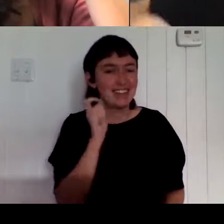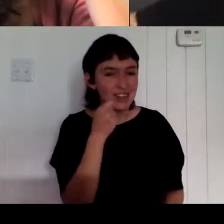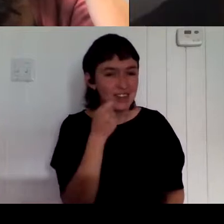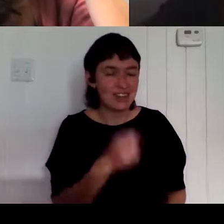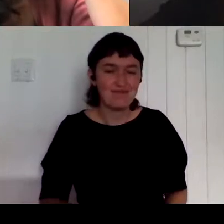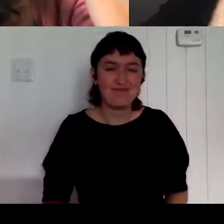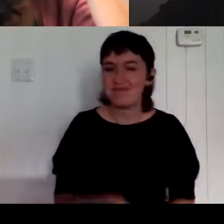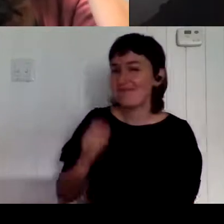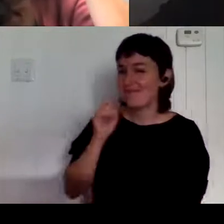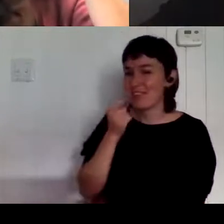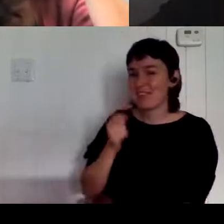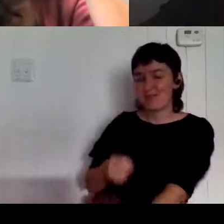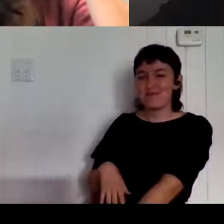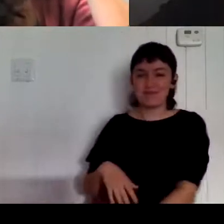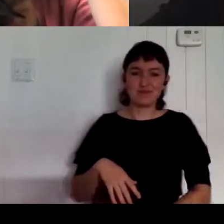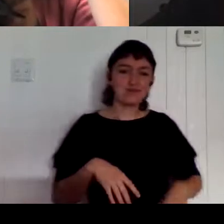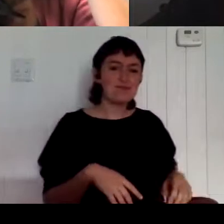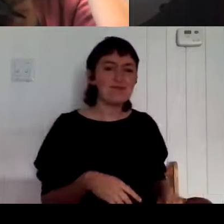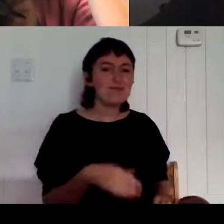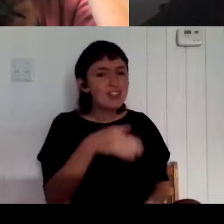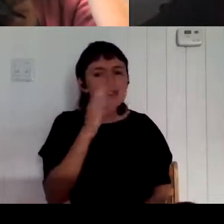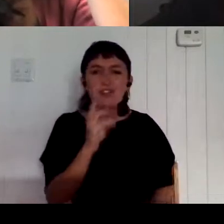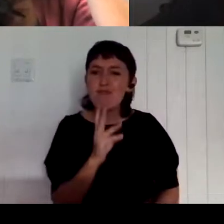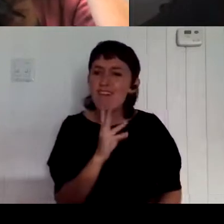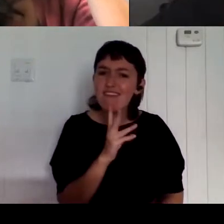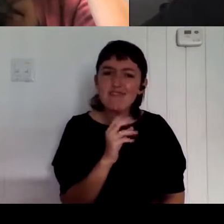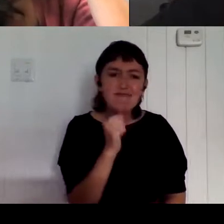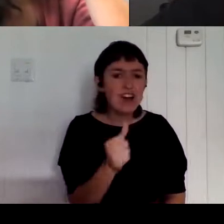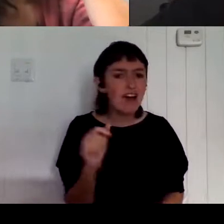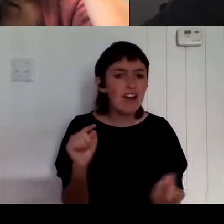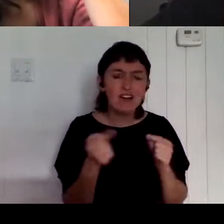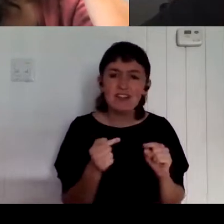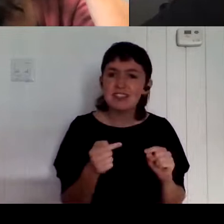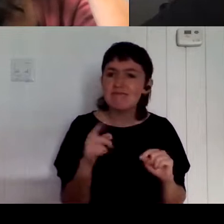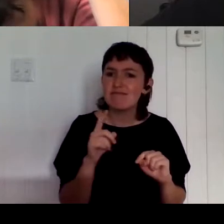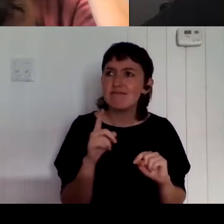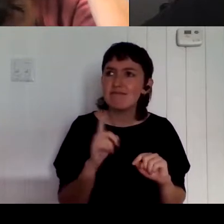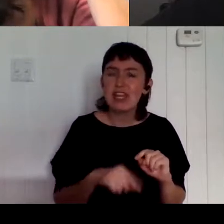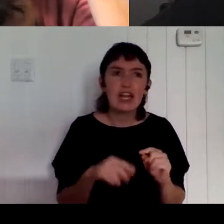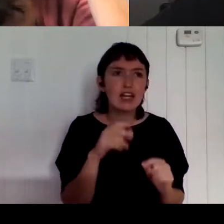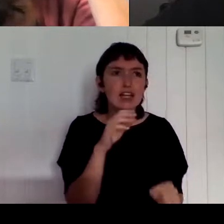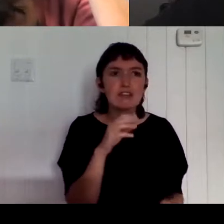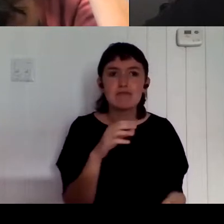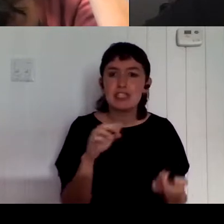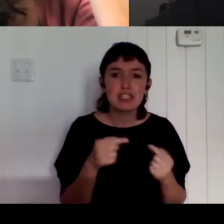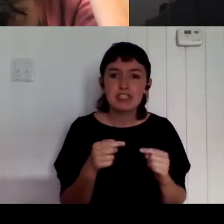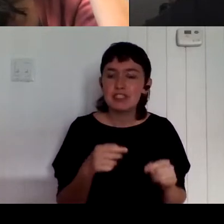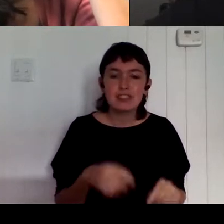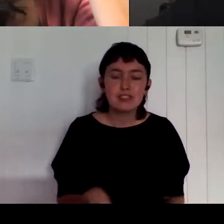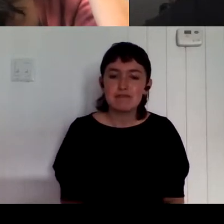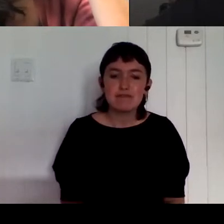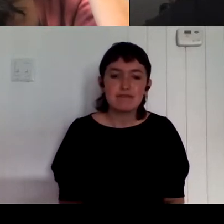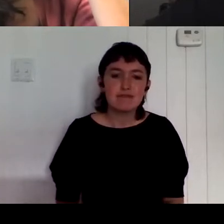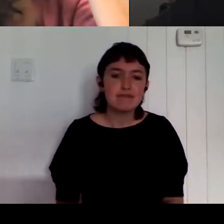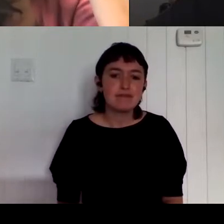Five. Just drink a glass of water can't hurt most of the time. I can't think of a situation which would hurt. Except for something I learned